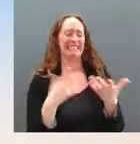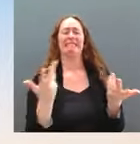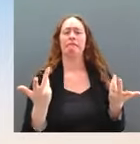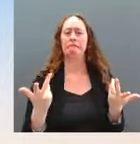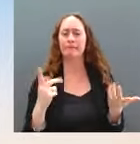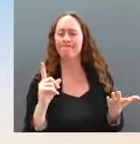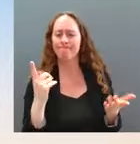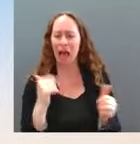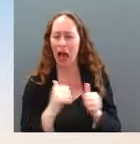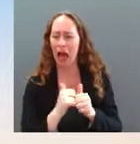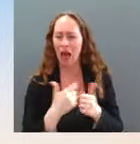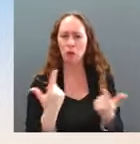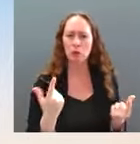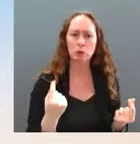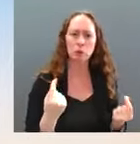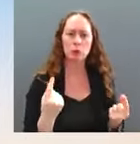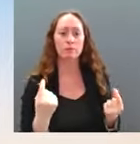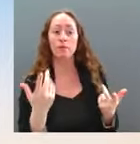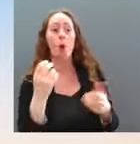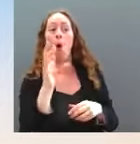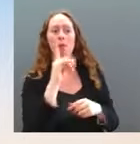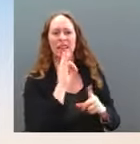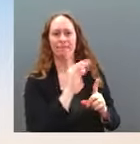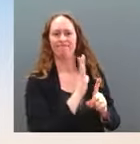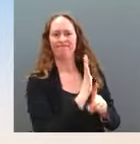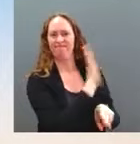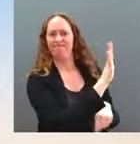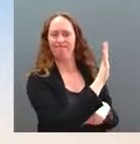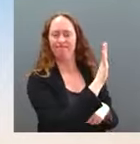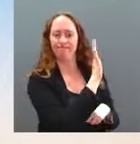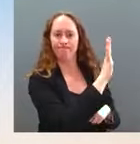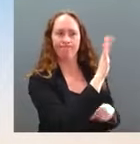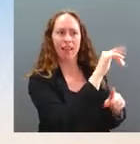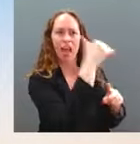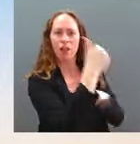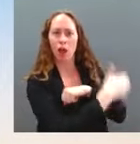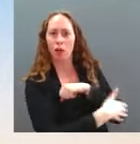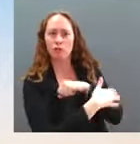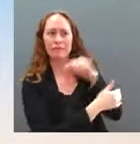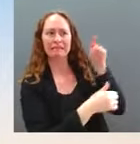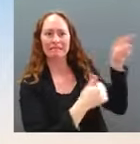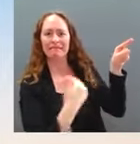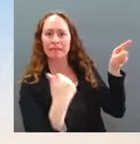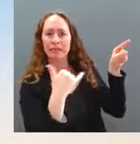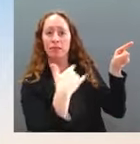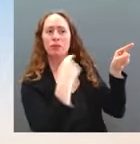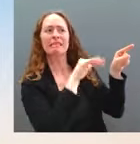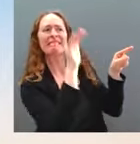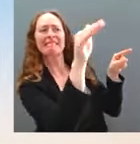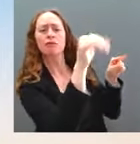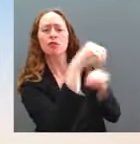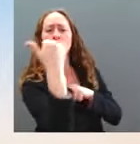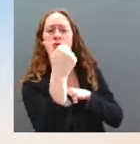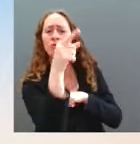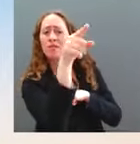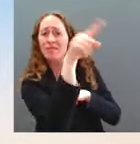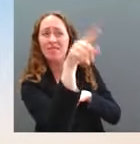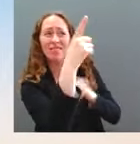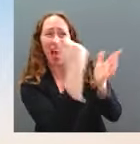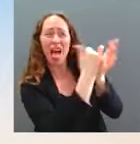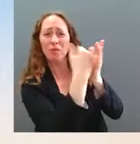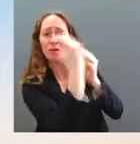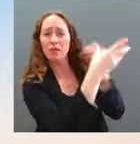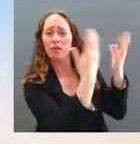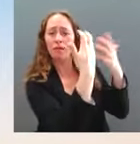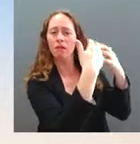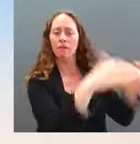what they can provide. And our focus, as Department of Defense officials have conveyed on the Hill when they've testified this week, has been